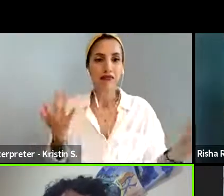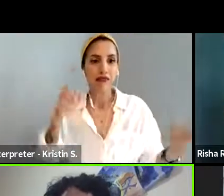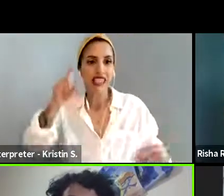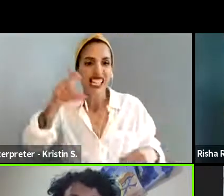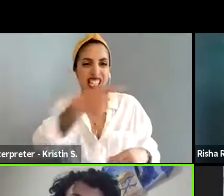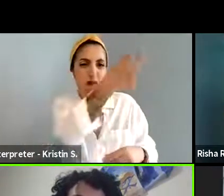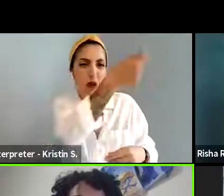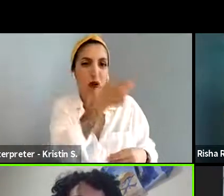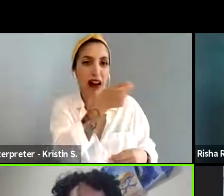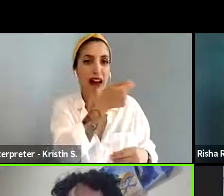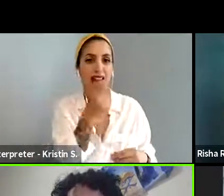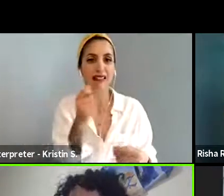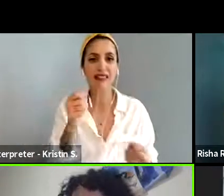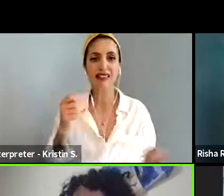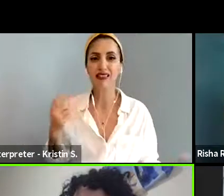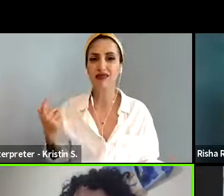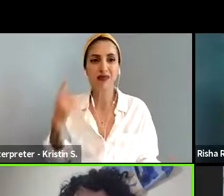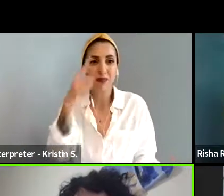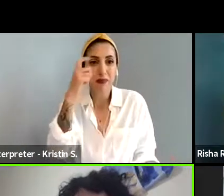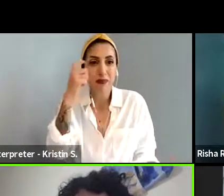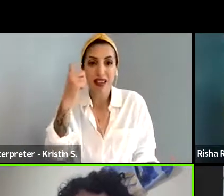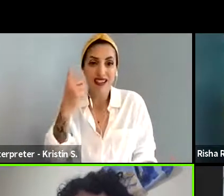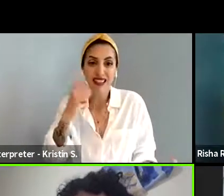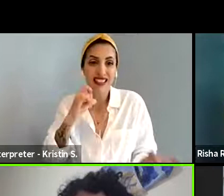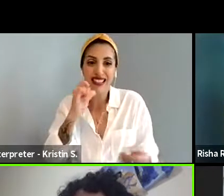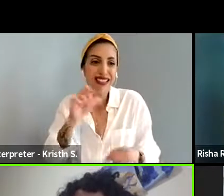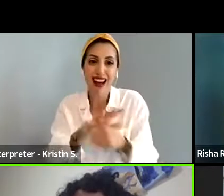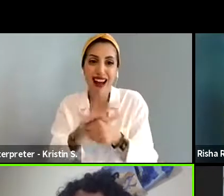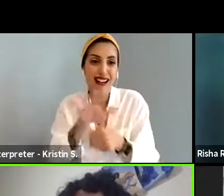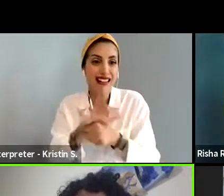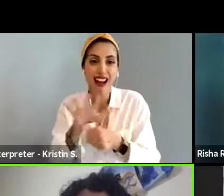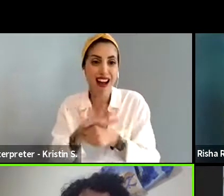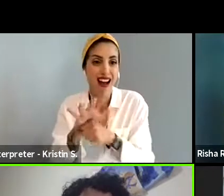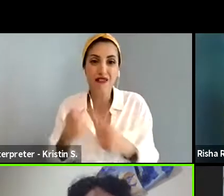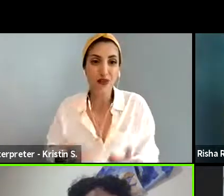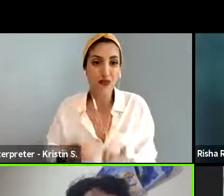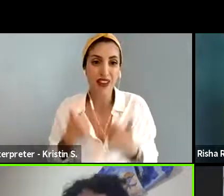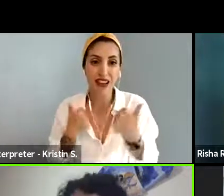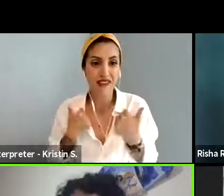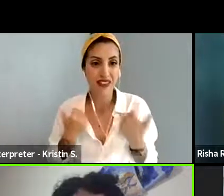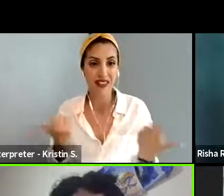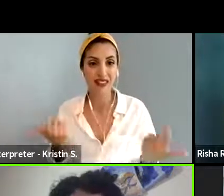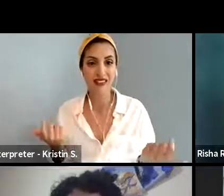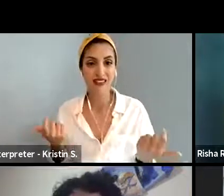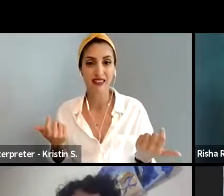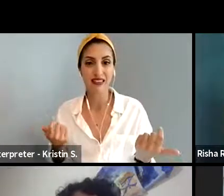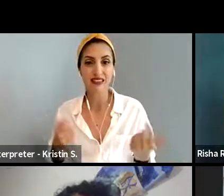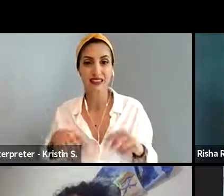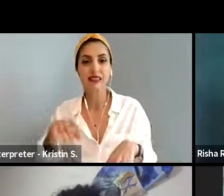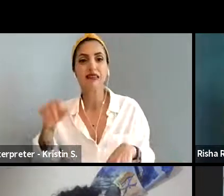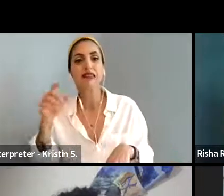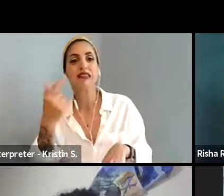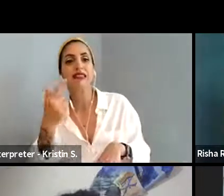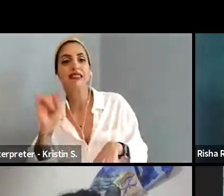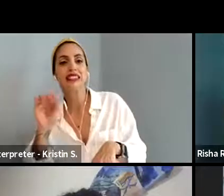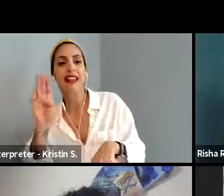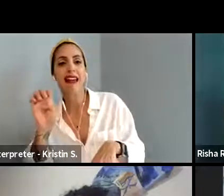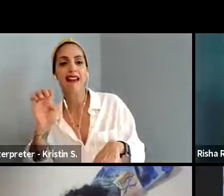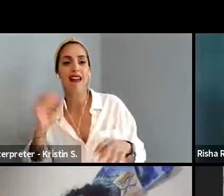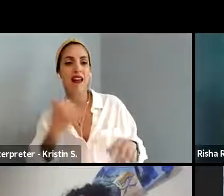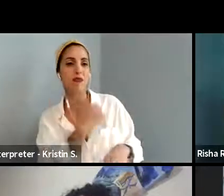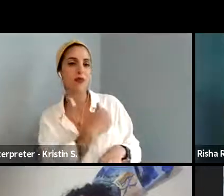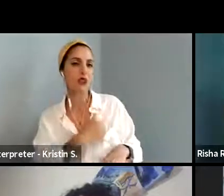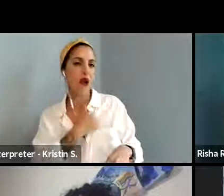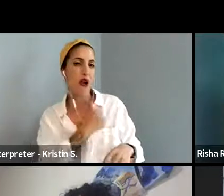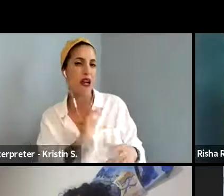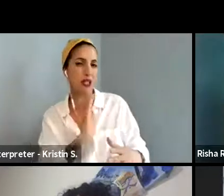heavens, because oftentimes it's not enough really to sustain you. So that's all. I was reading somewhere, sorry to interrupt, it's